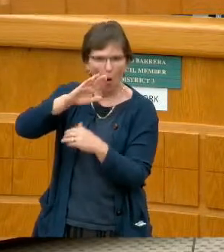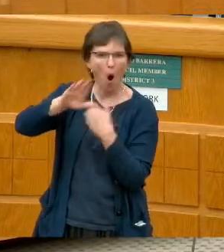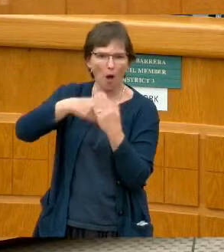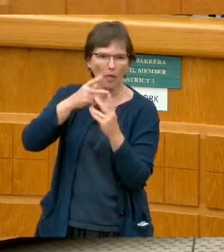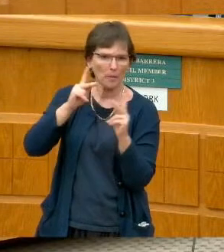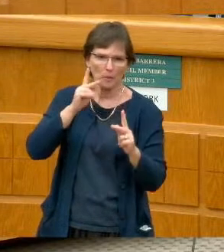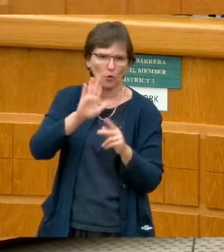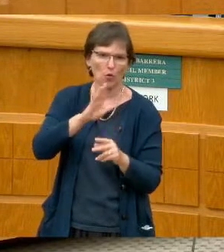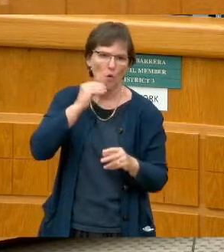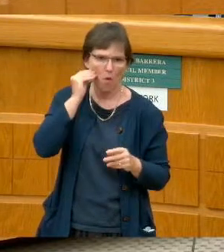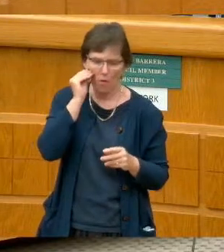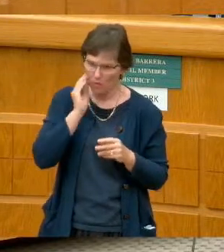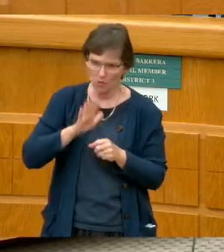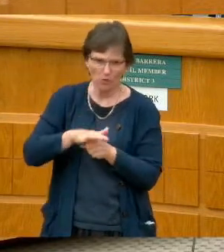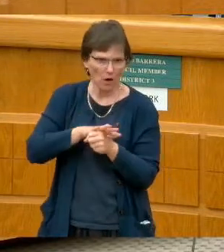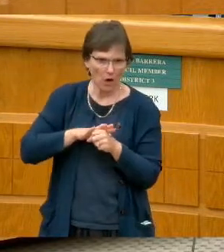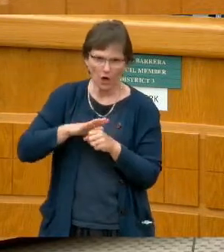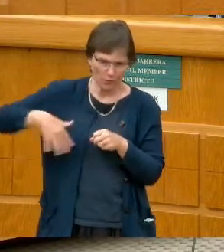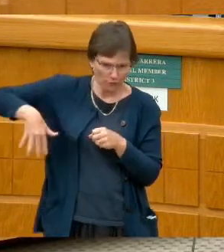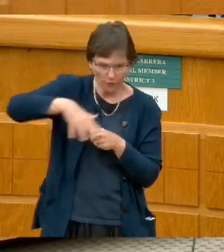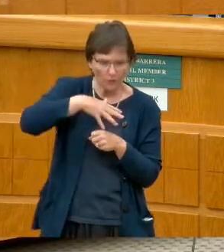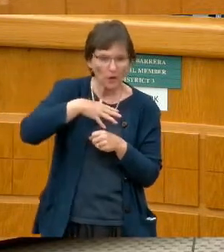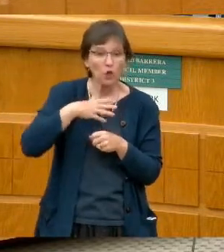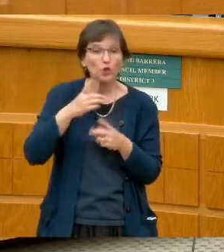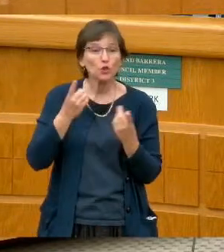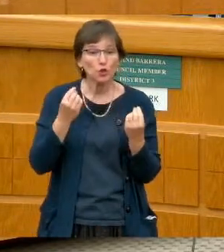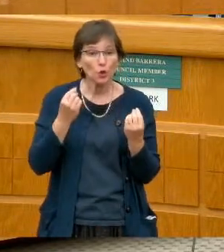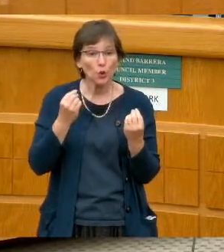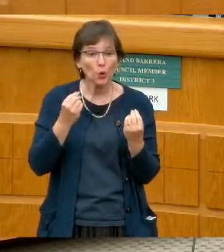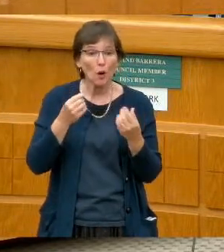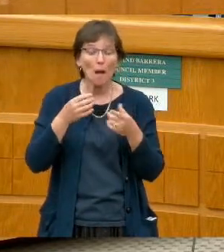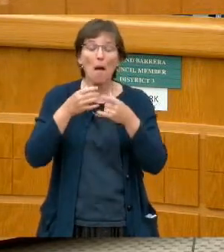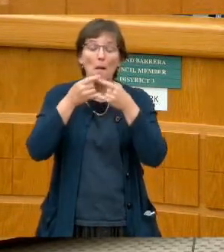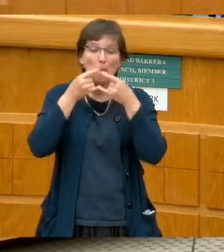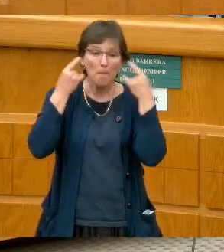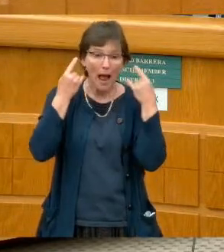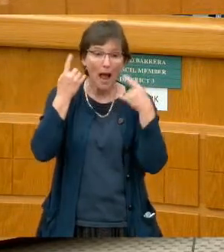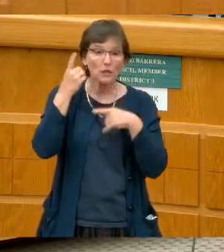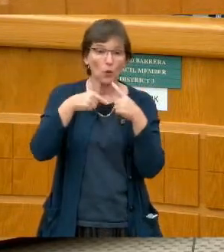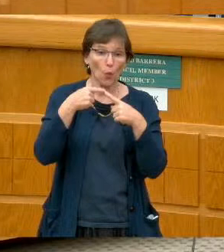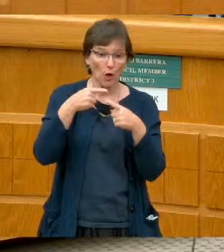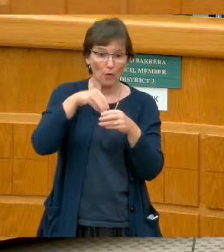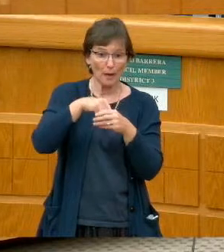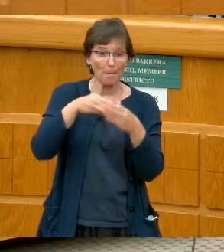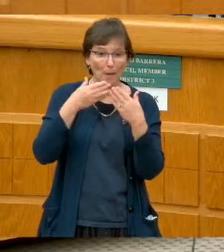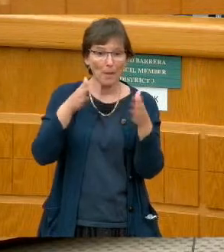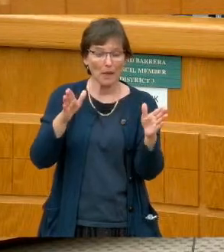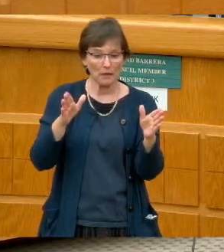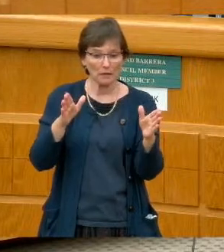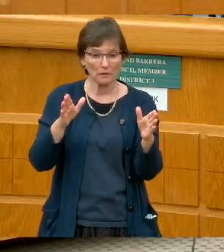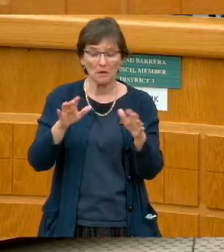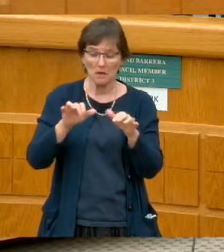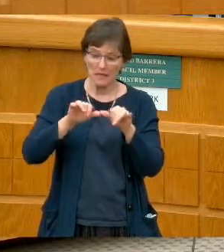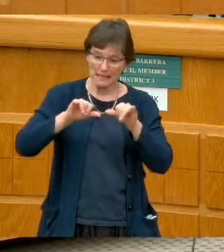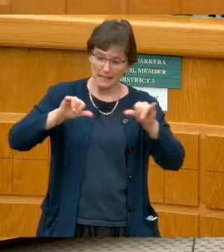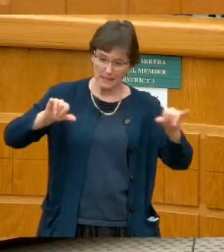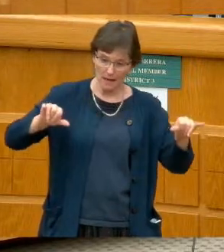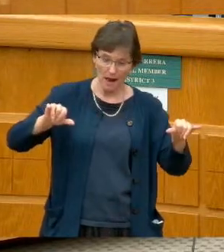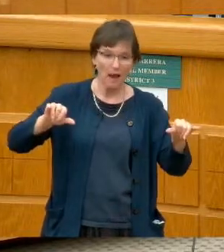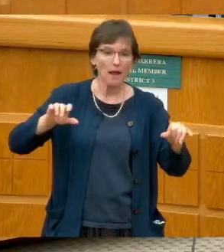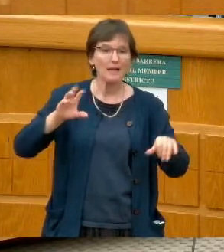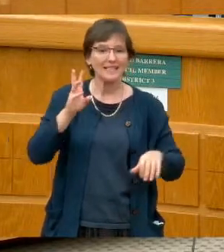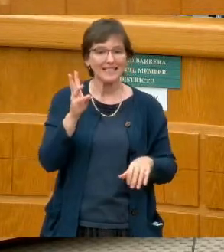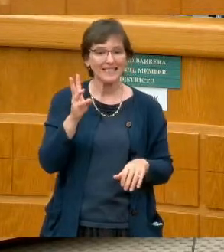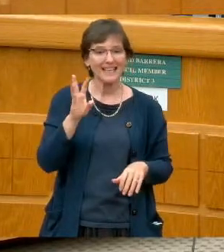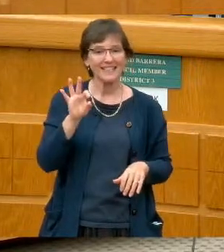community effort. If we practice wearing a mask when in public spaces and staying at least 6 feet from others, we will see our